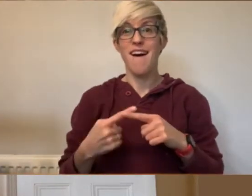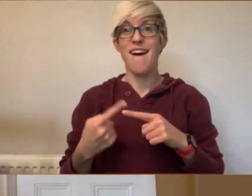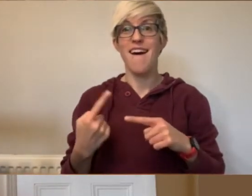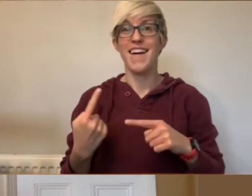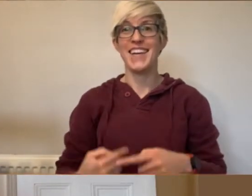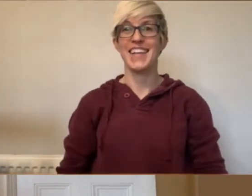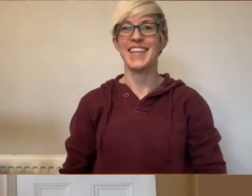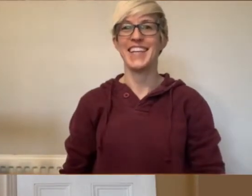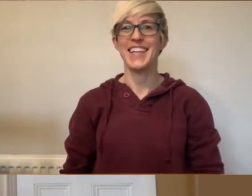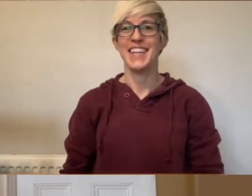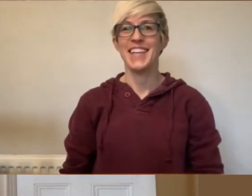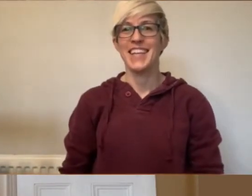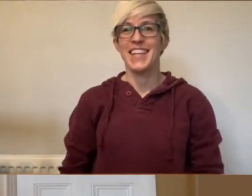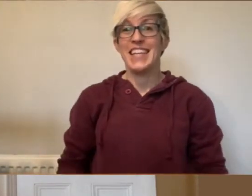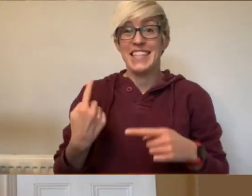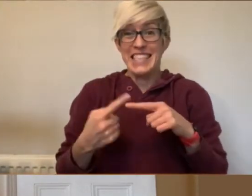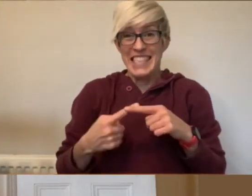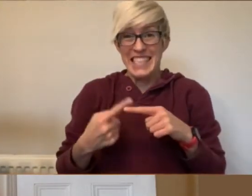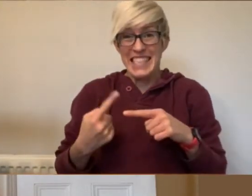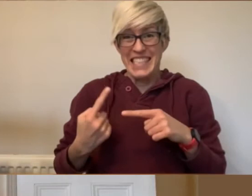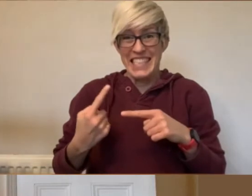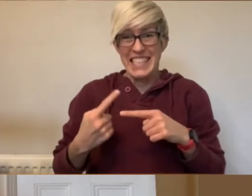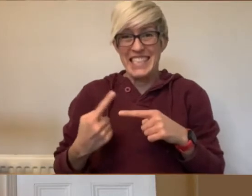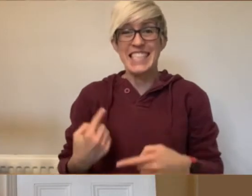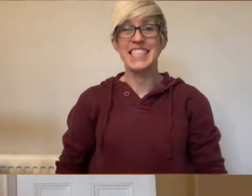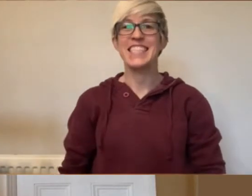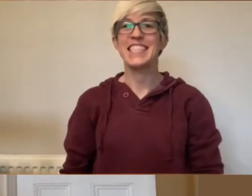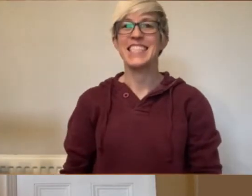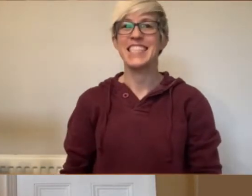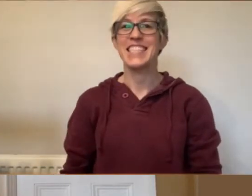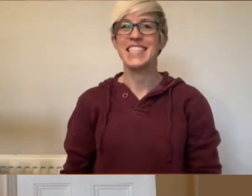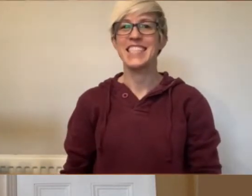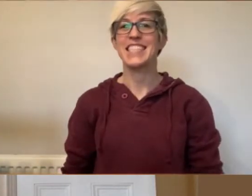Quicker. Ugh. Quicker.